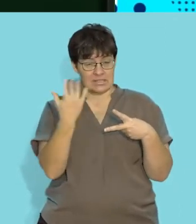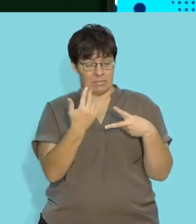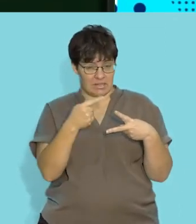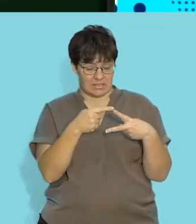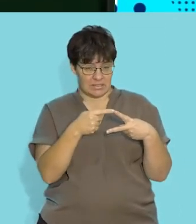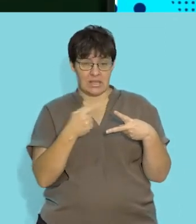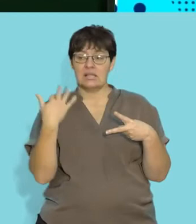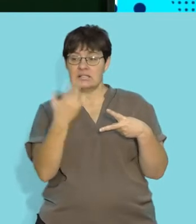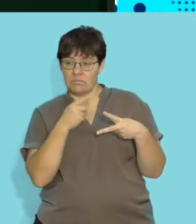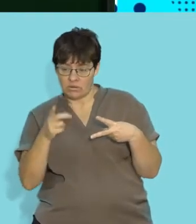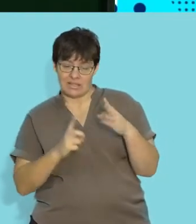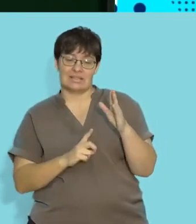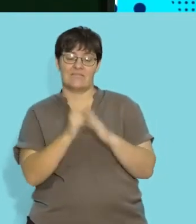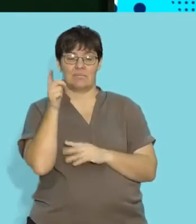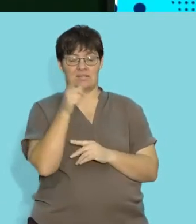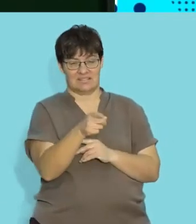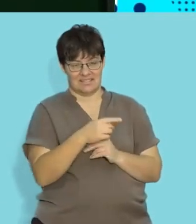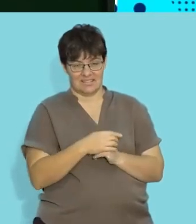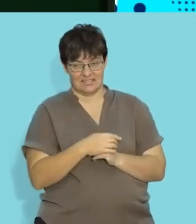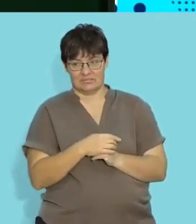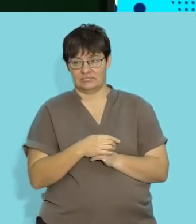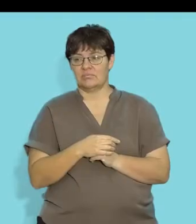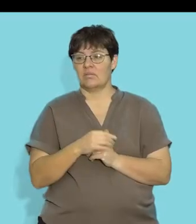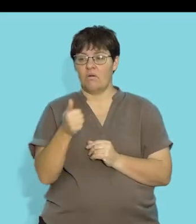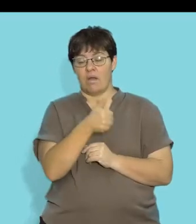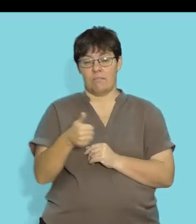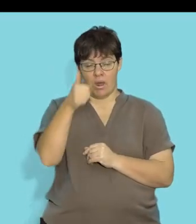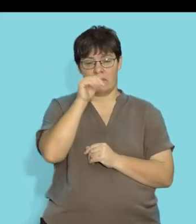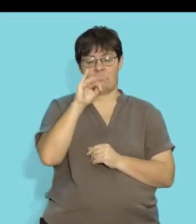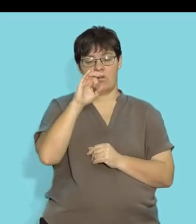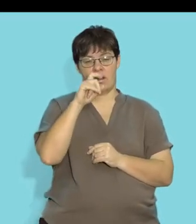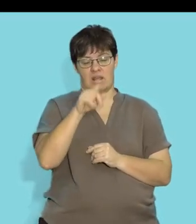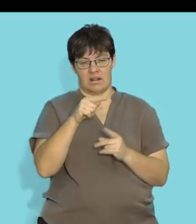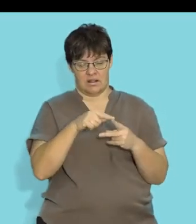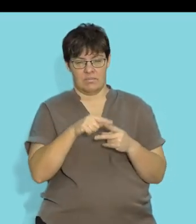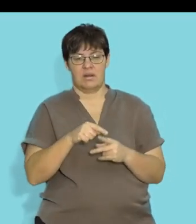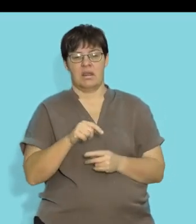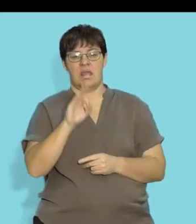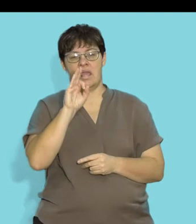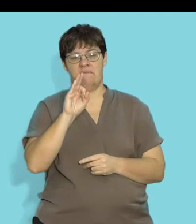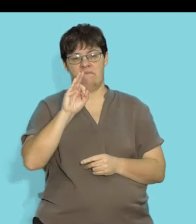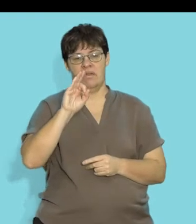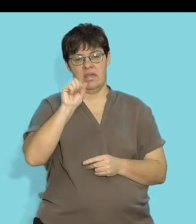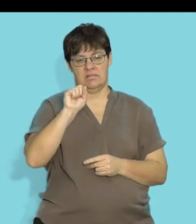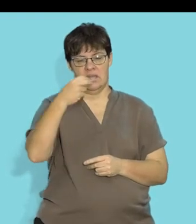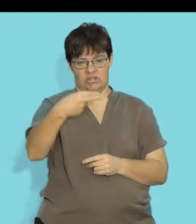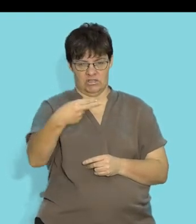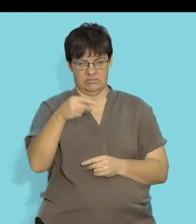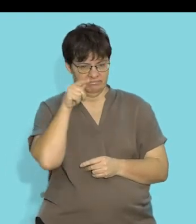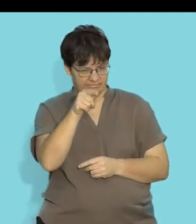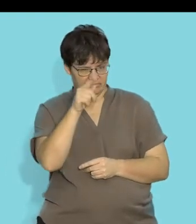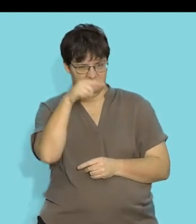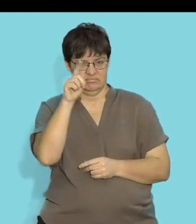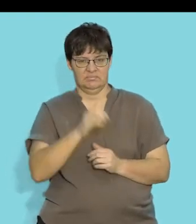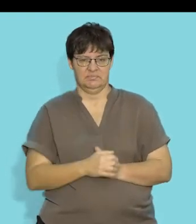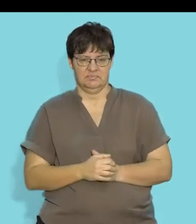follicle stimulating hormone stimulates the development of the primary follicle, it would be FSH.